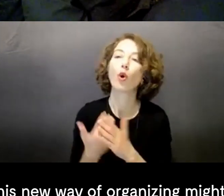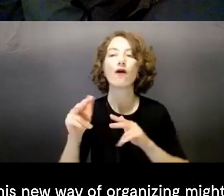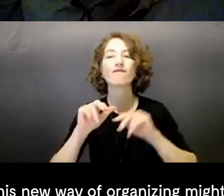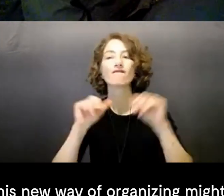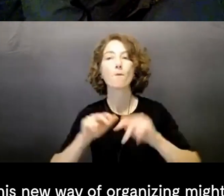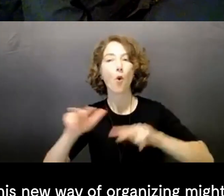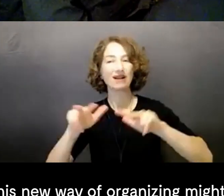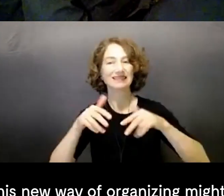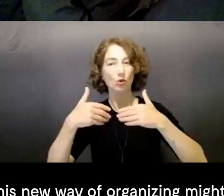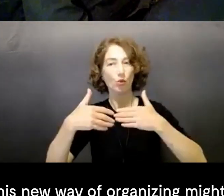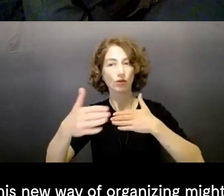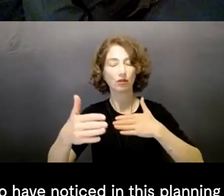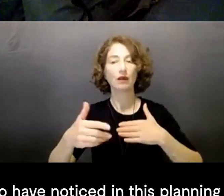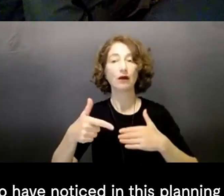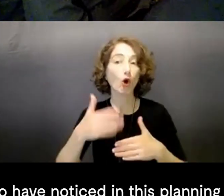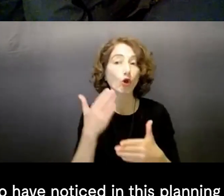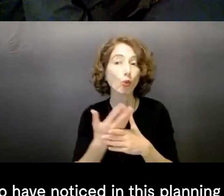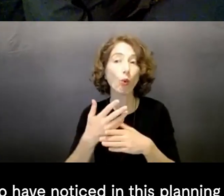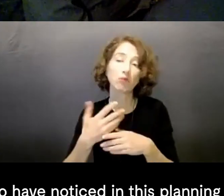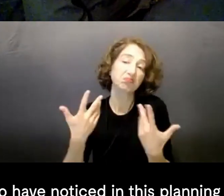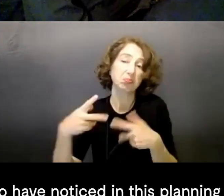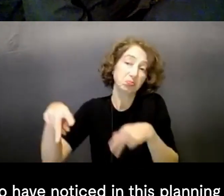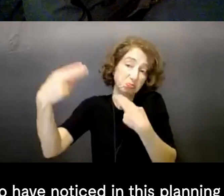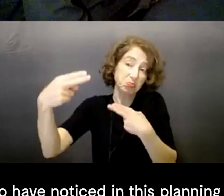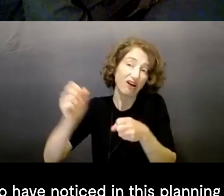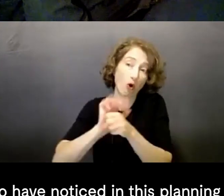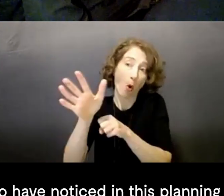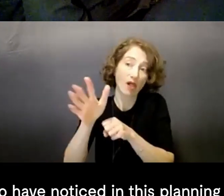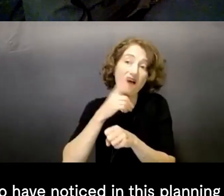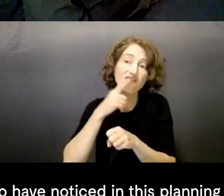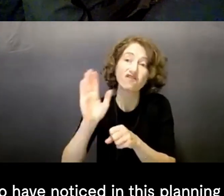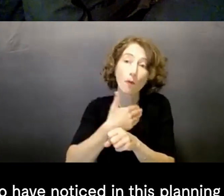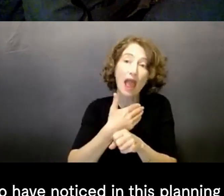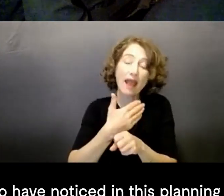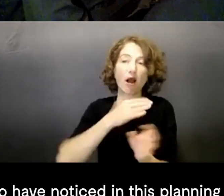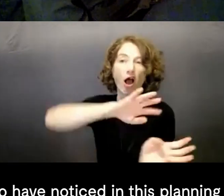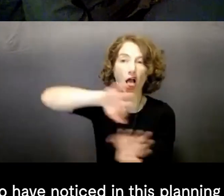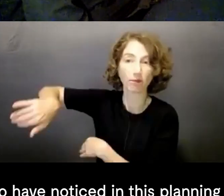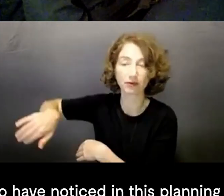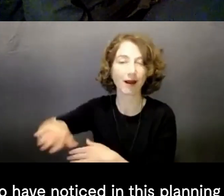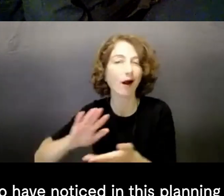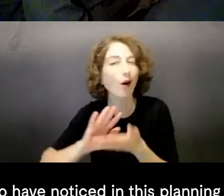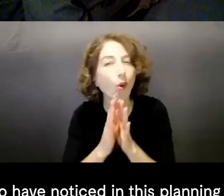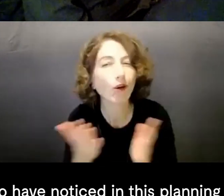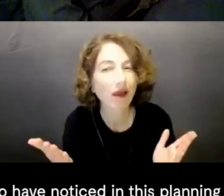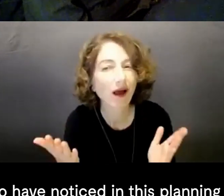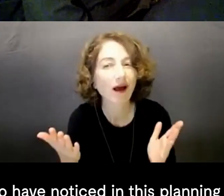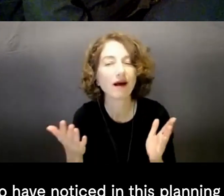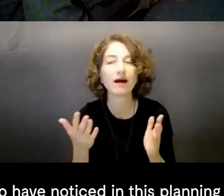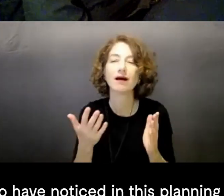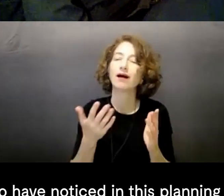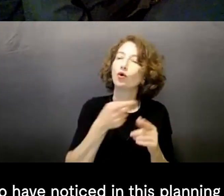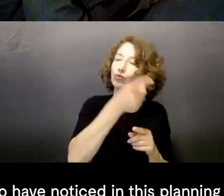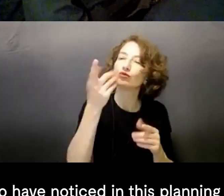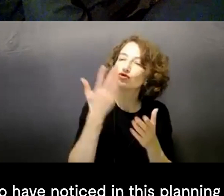organizing might just be for this pandemic, or are there things that you two have noticed in this planning process or in your